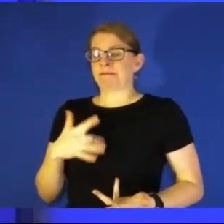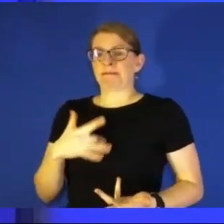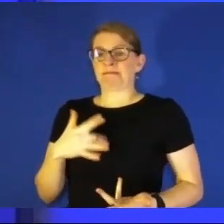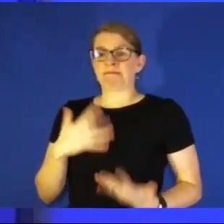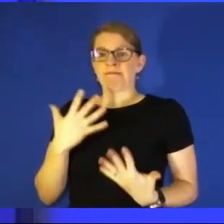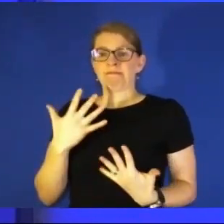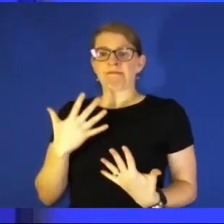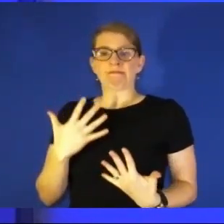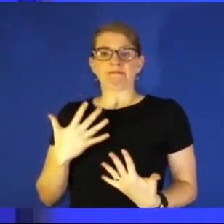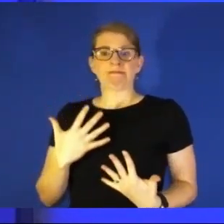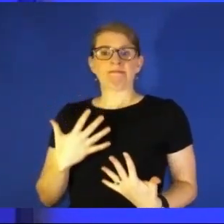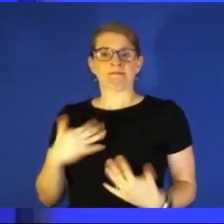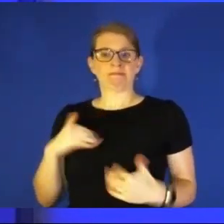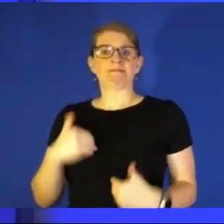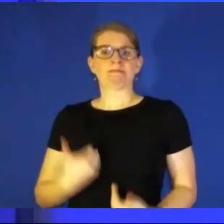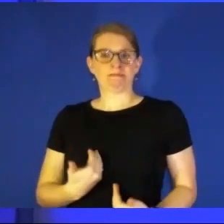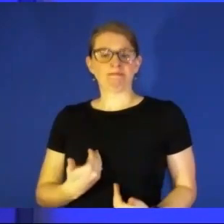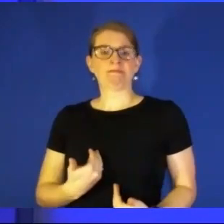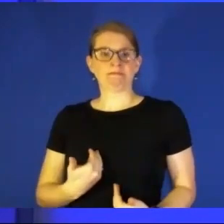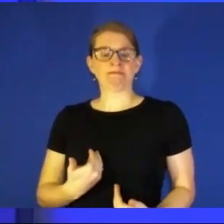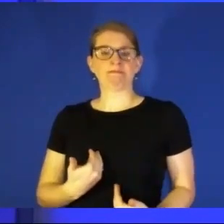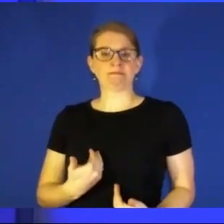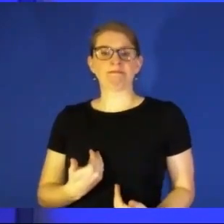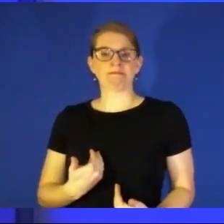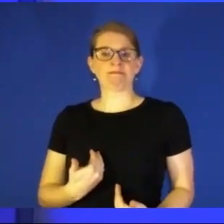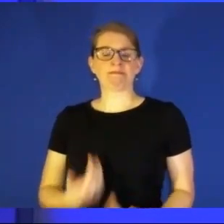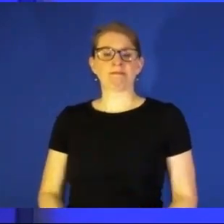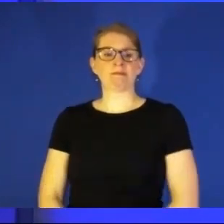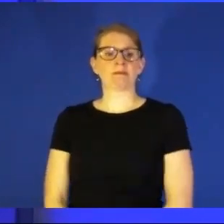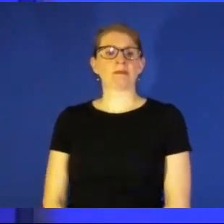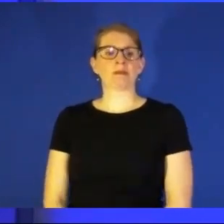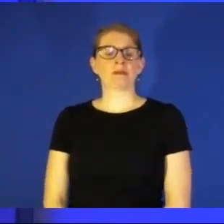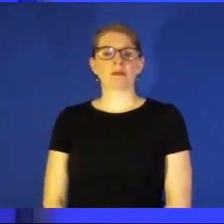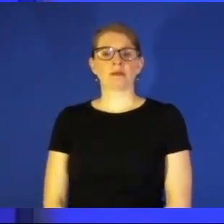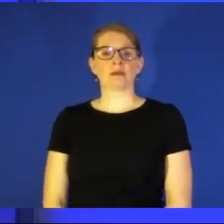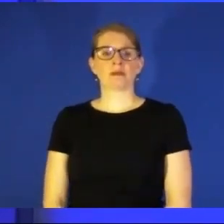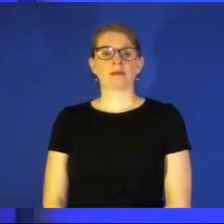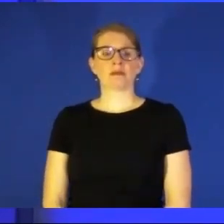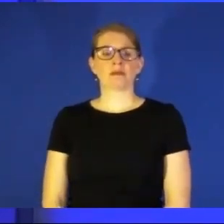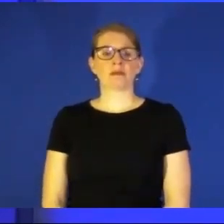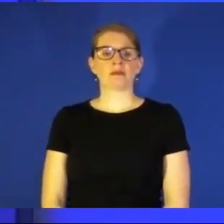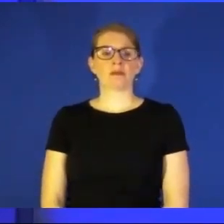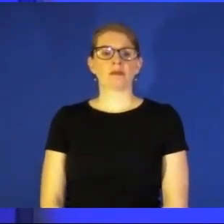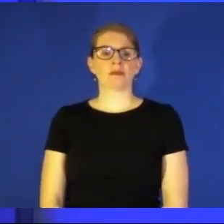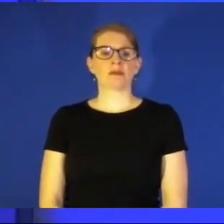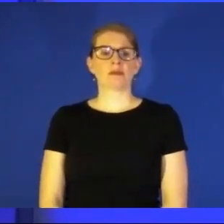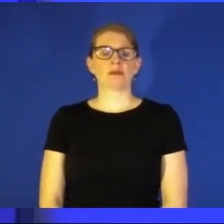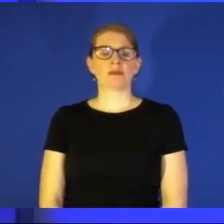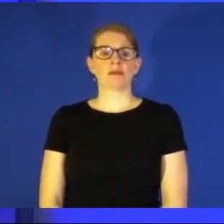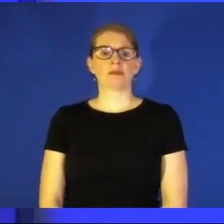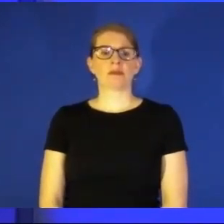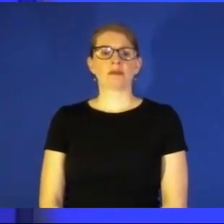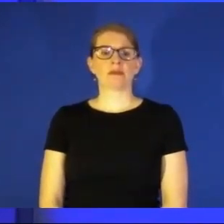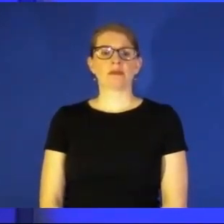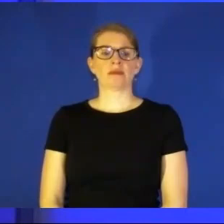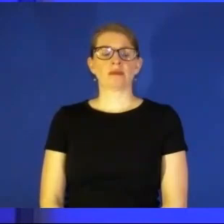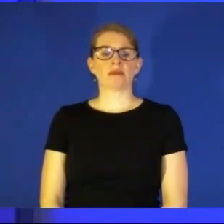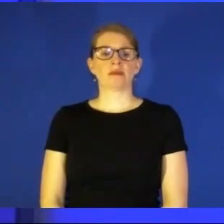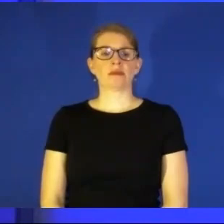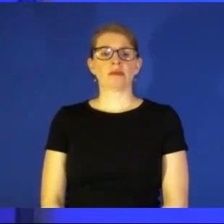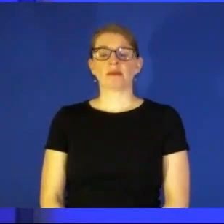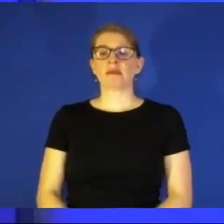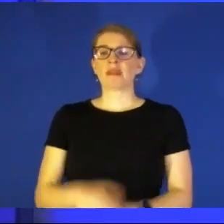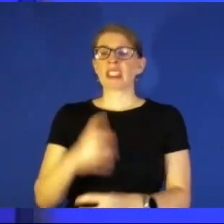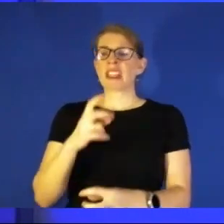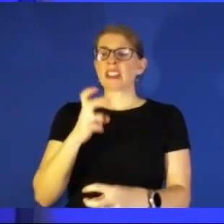and fatigue settle in. It's very difficult to be, with anyone that's